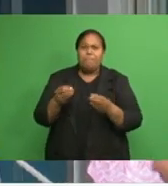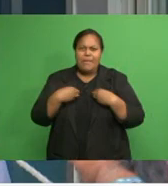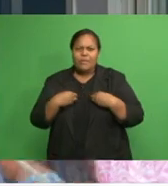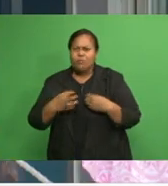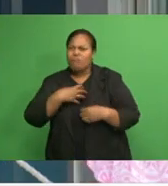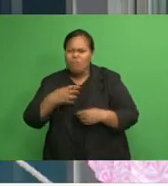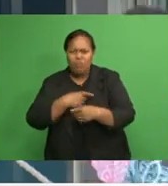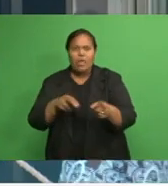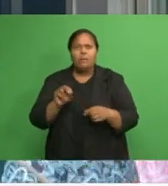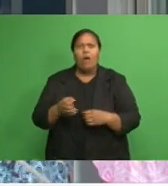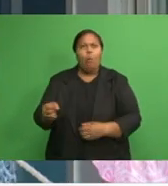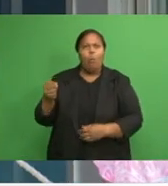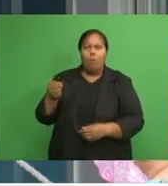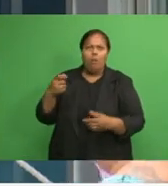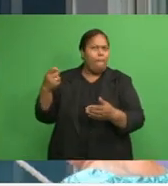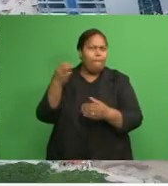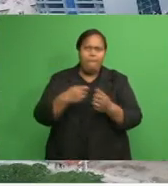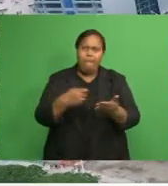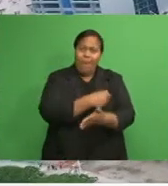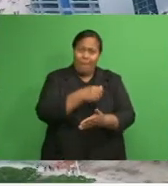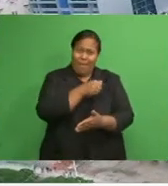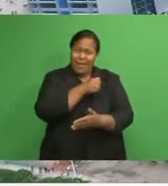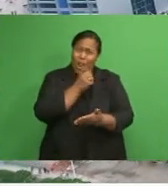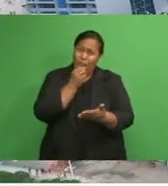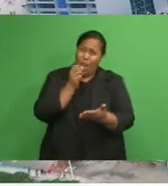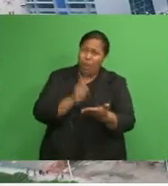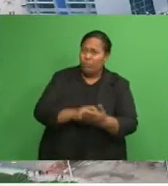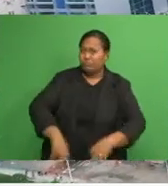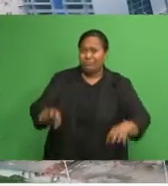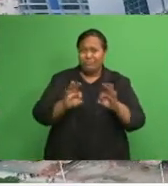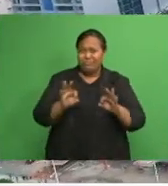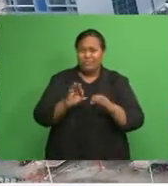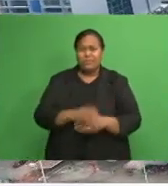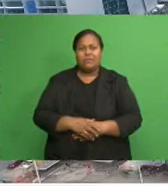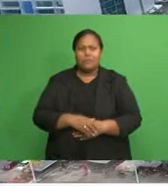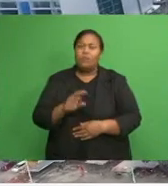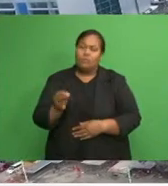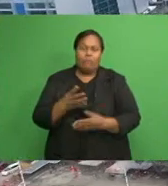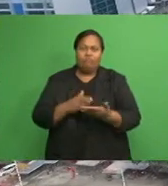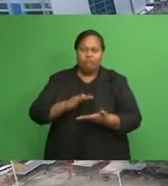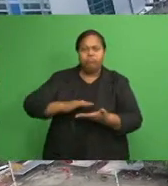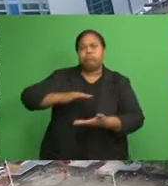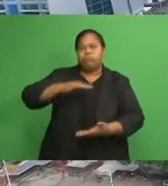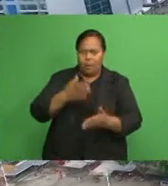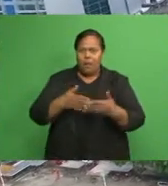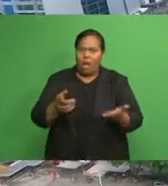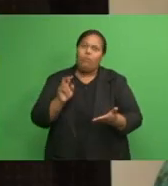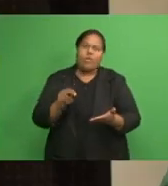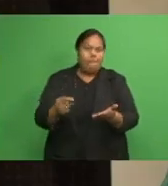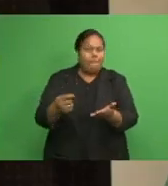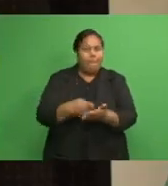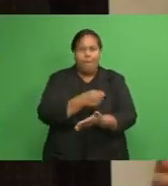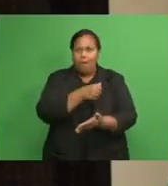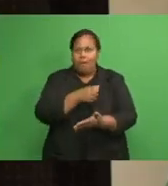Fijians are holding back payments. Look at commercial bank lending. It's again creeping up. Yes, there's a sharp fall compared to a year ago,